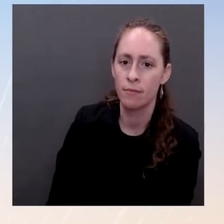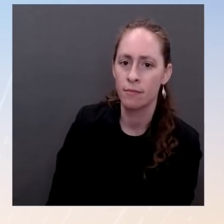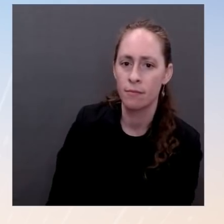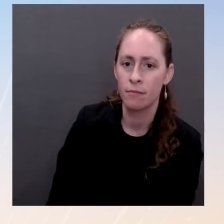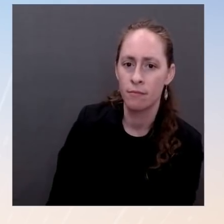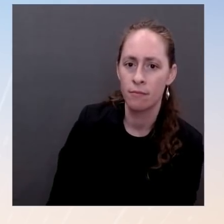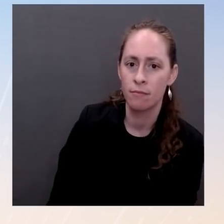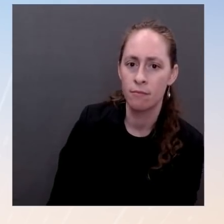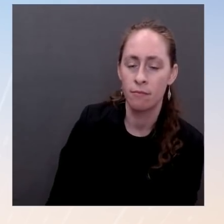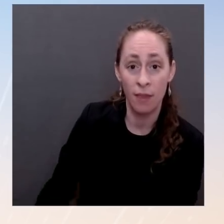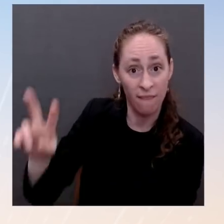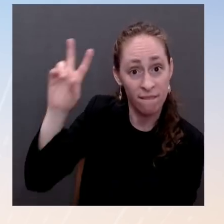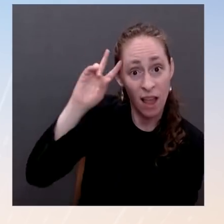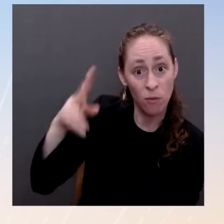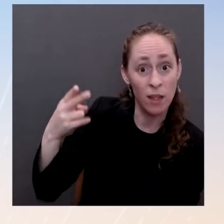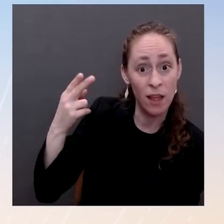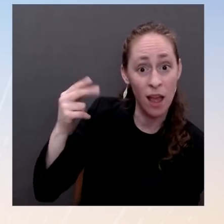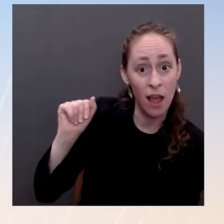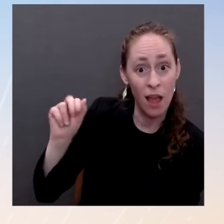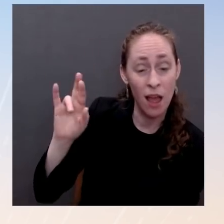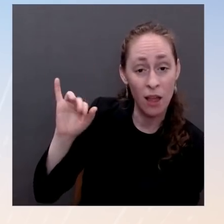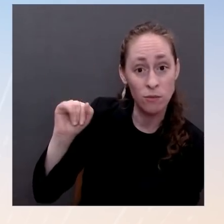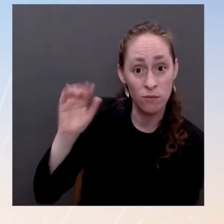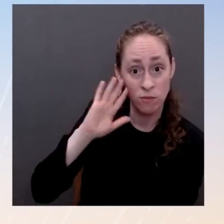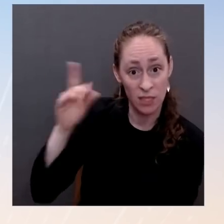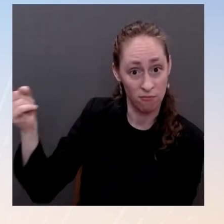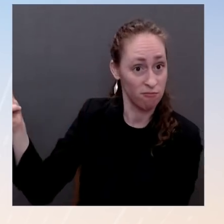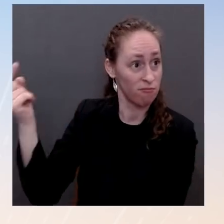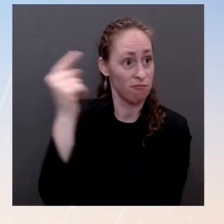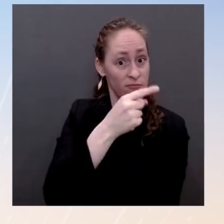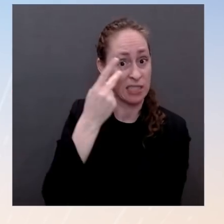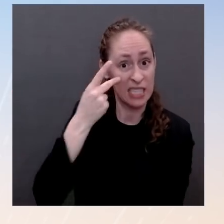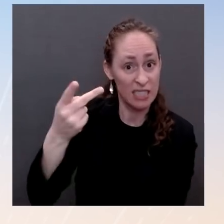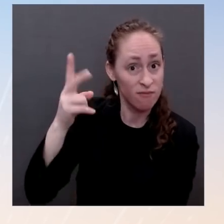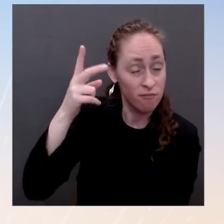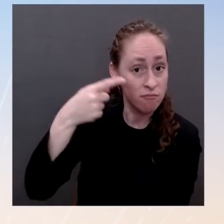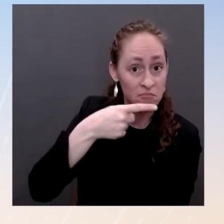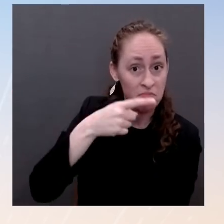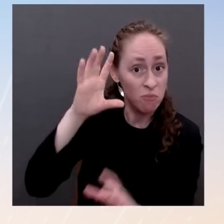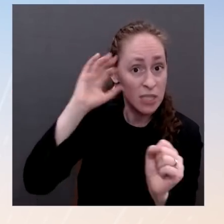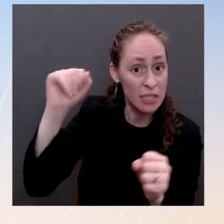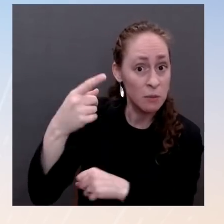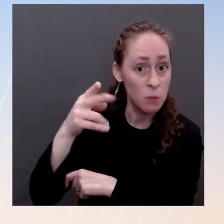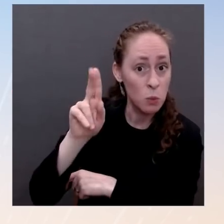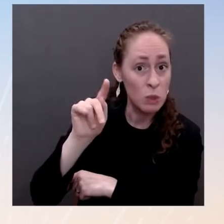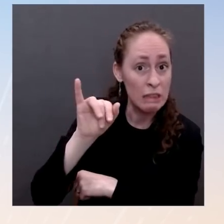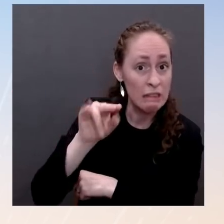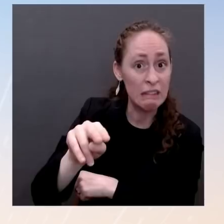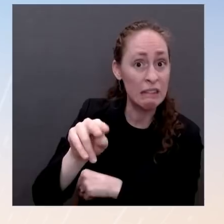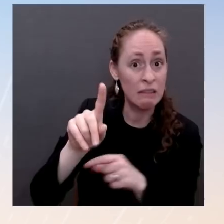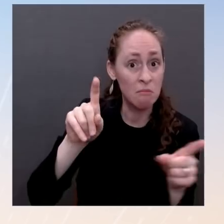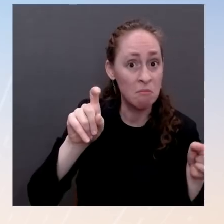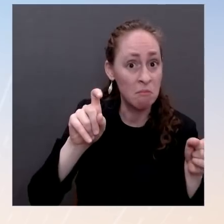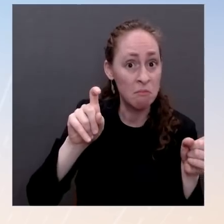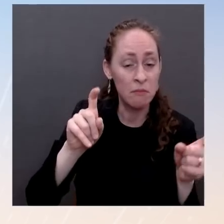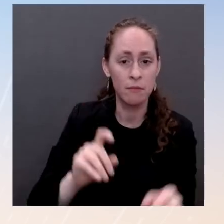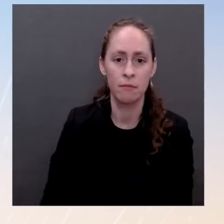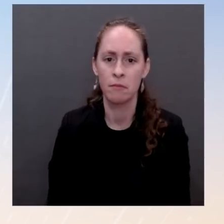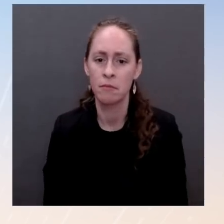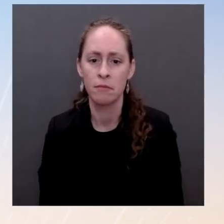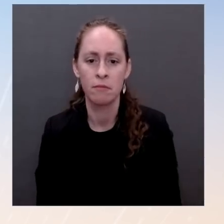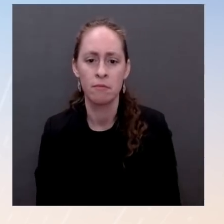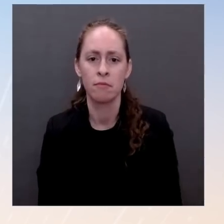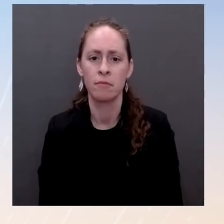her planned meetings at this point in time. I expect we'll have more as we get a little bit closer, and I expect they'll do a preview call from her team as well. And then an